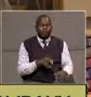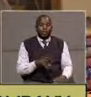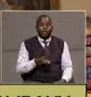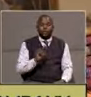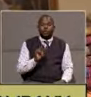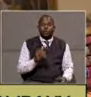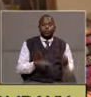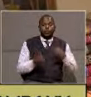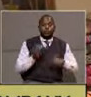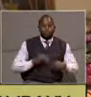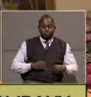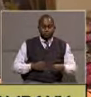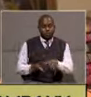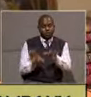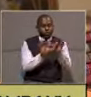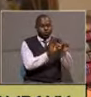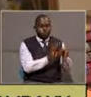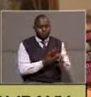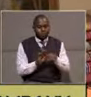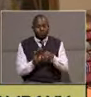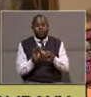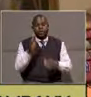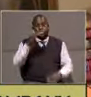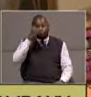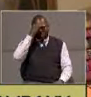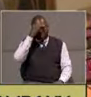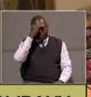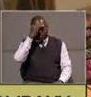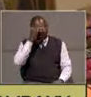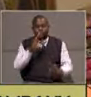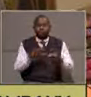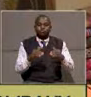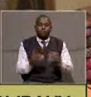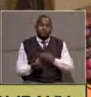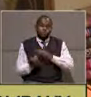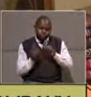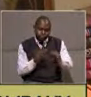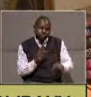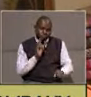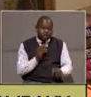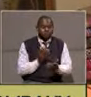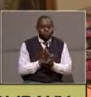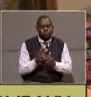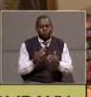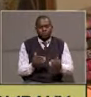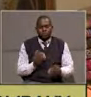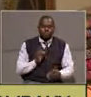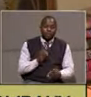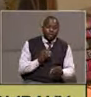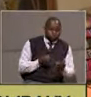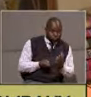immediately coordinated with the police, came on the ground, and indeed it has been established